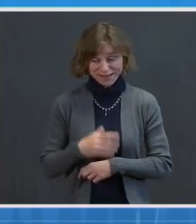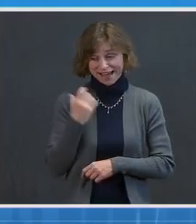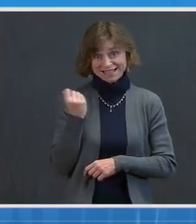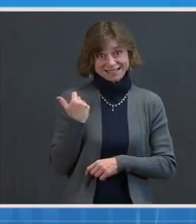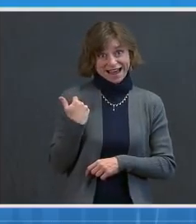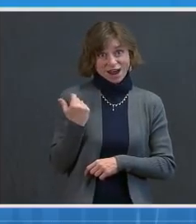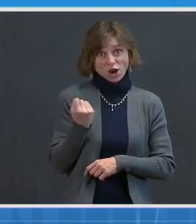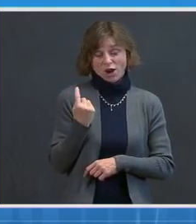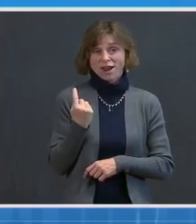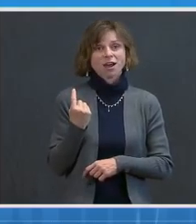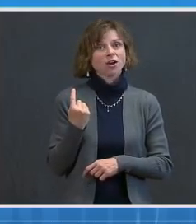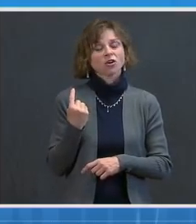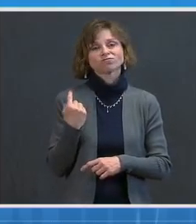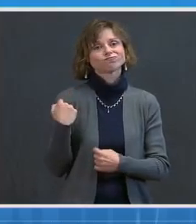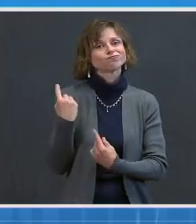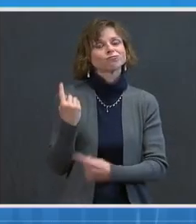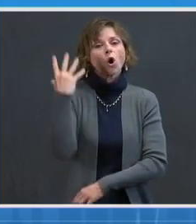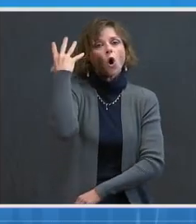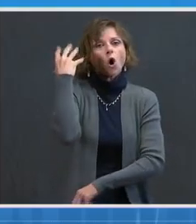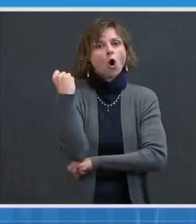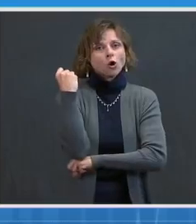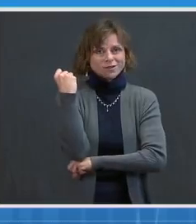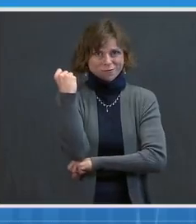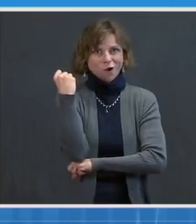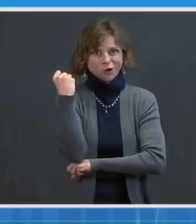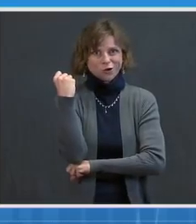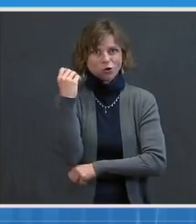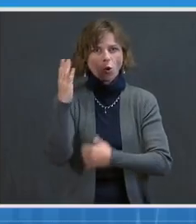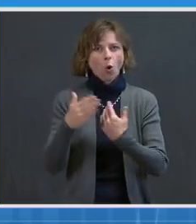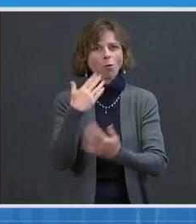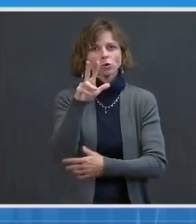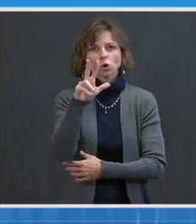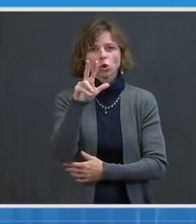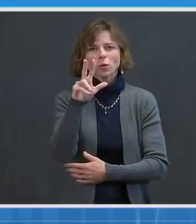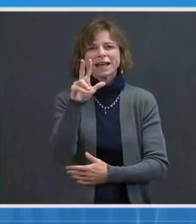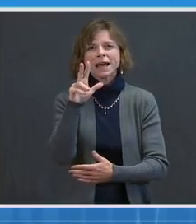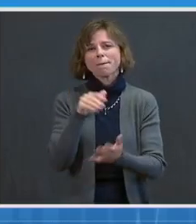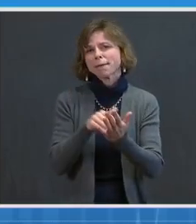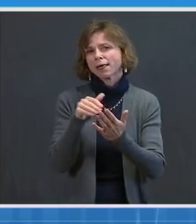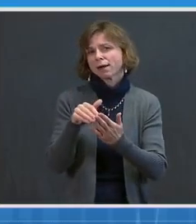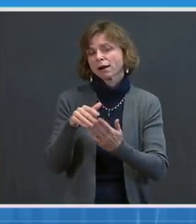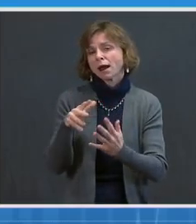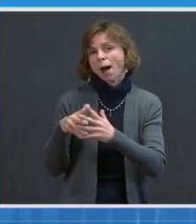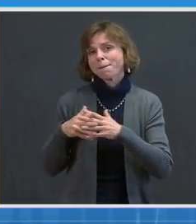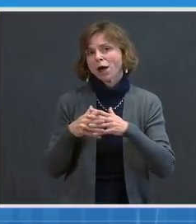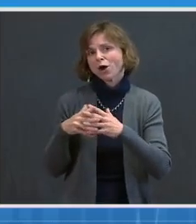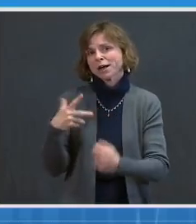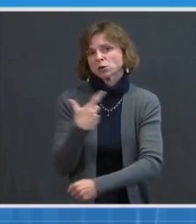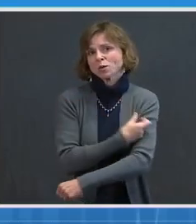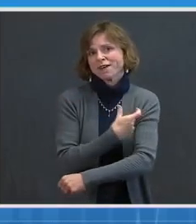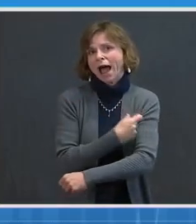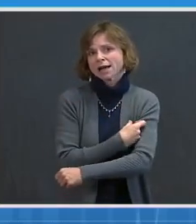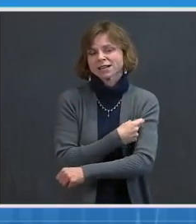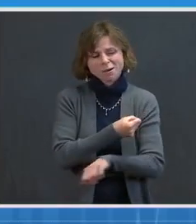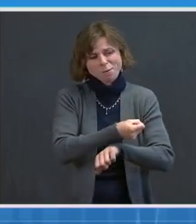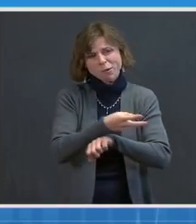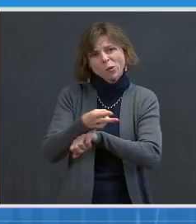all-time single-day record. Nearly 3 million Americans vaccinated, a pace seen nowhere else in the world.